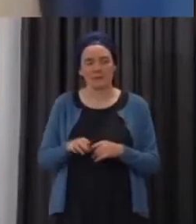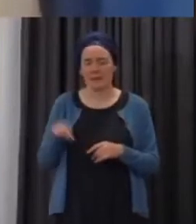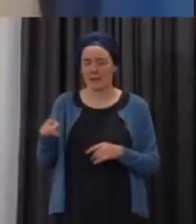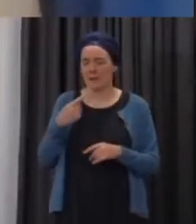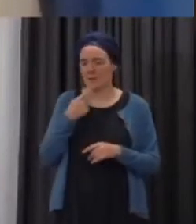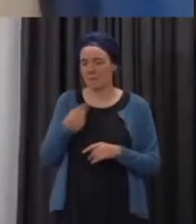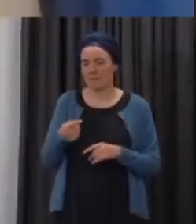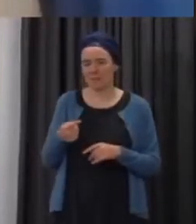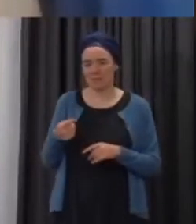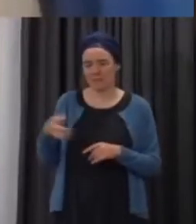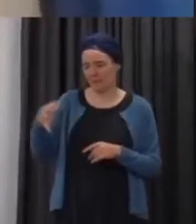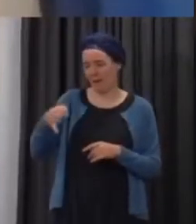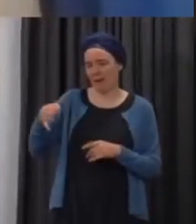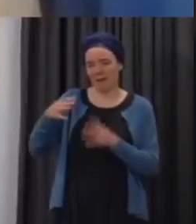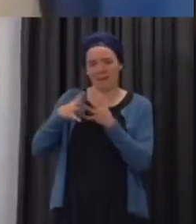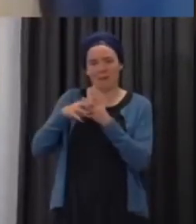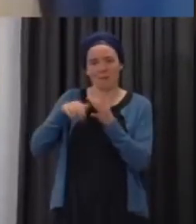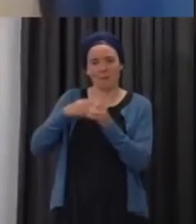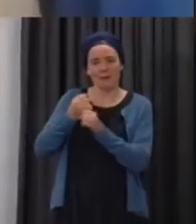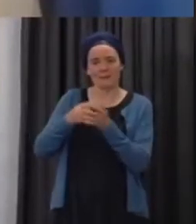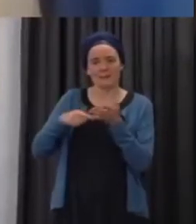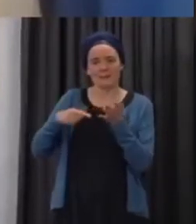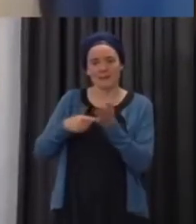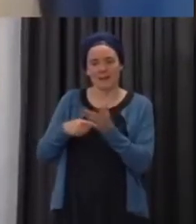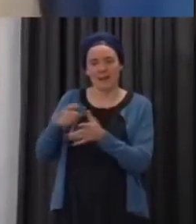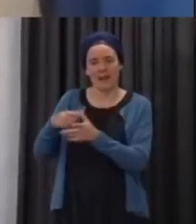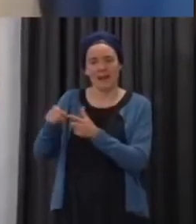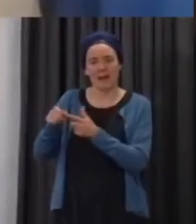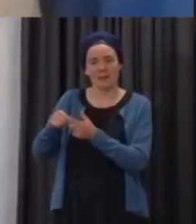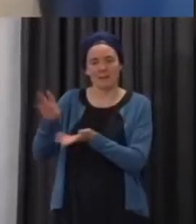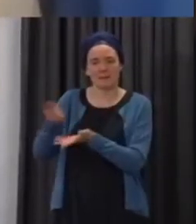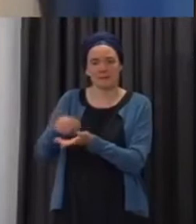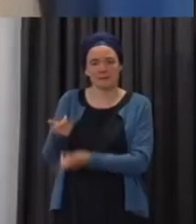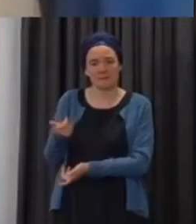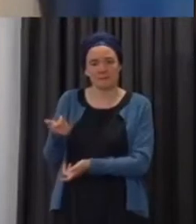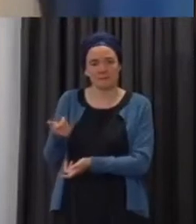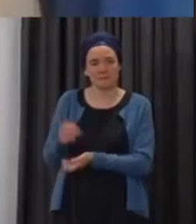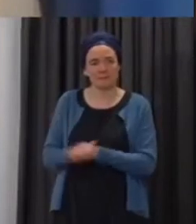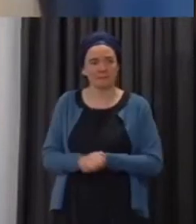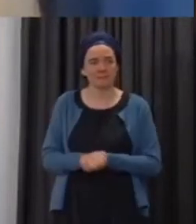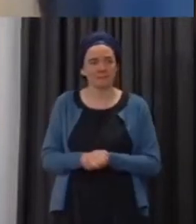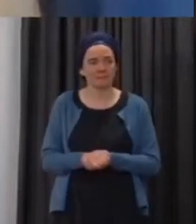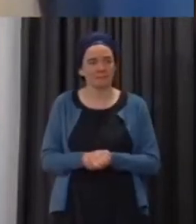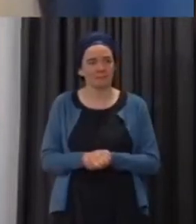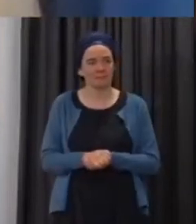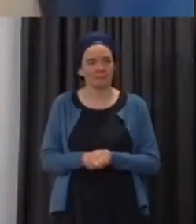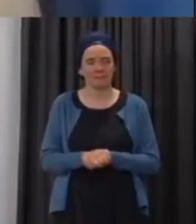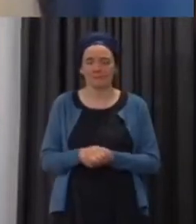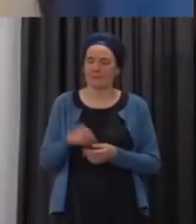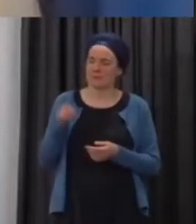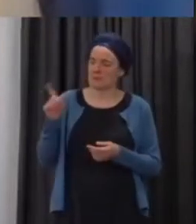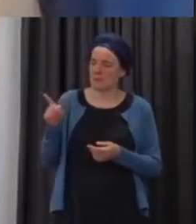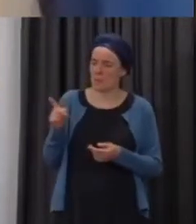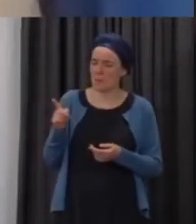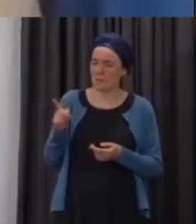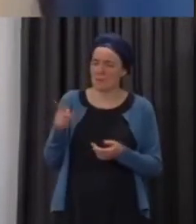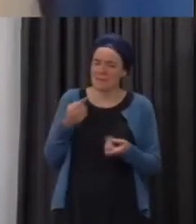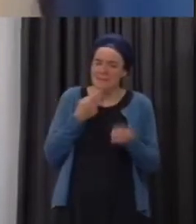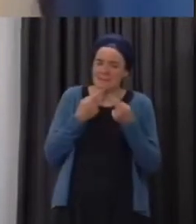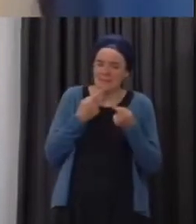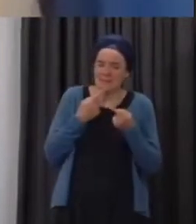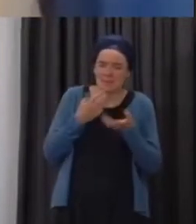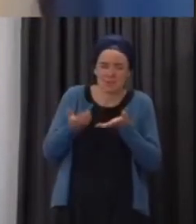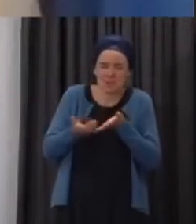app, if I could call it that. How much attention are you paying to the security and use of any data captured in any of this